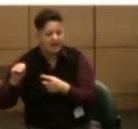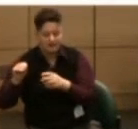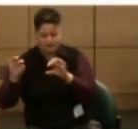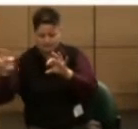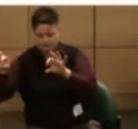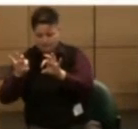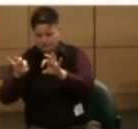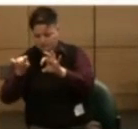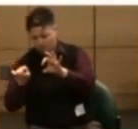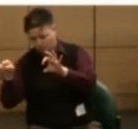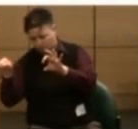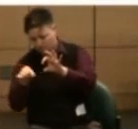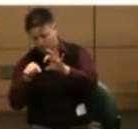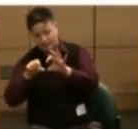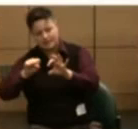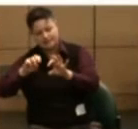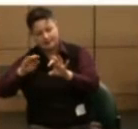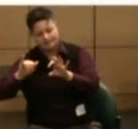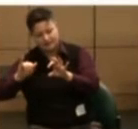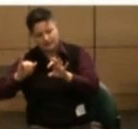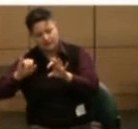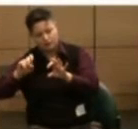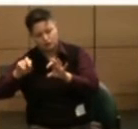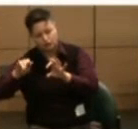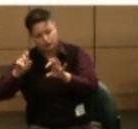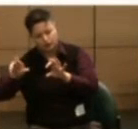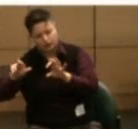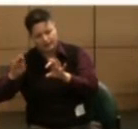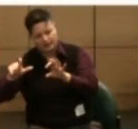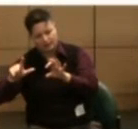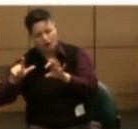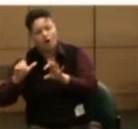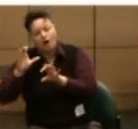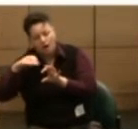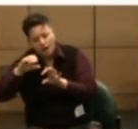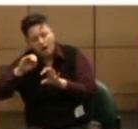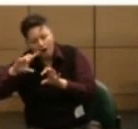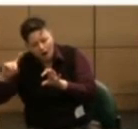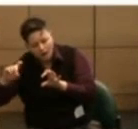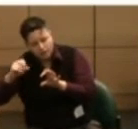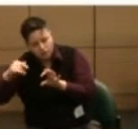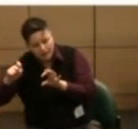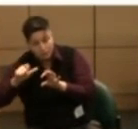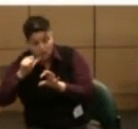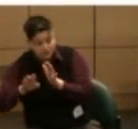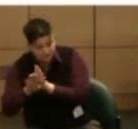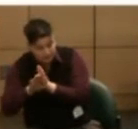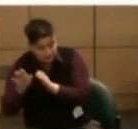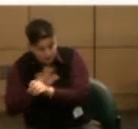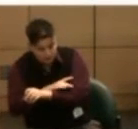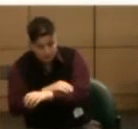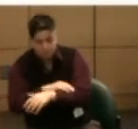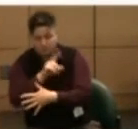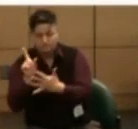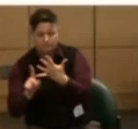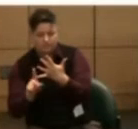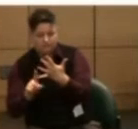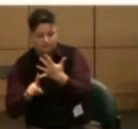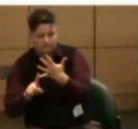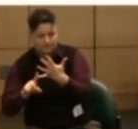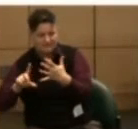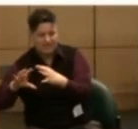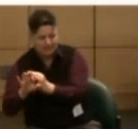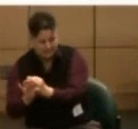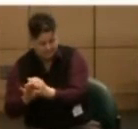are very odd-shaped or underdeveloped. Dilated semicircular canals, a narrow internal